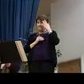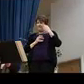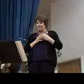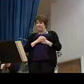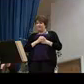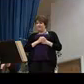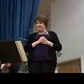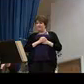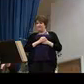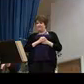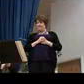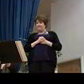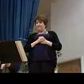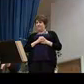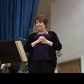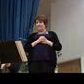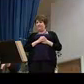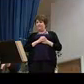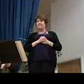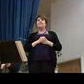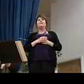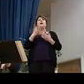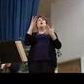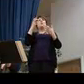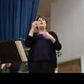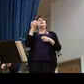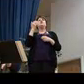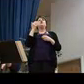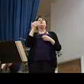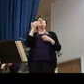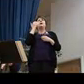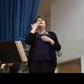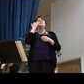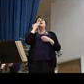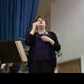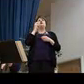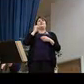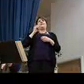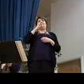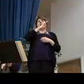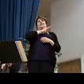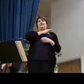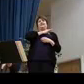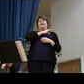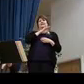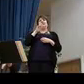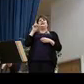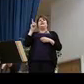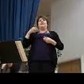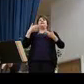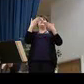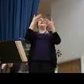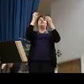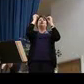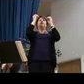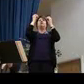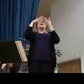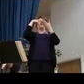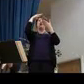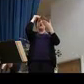I want to acknowledge the faculty who deliver the learning experiences that culminate in this